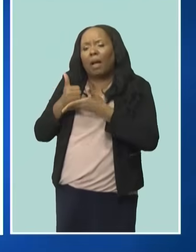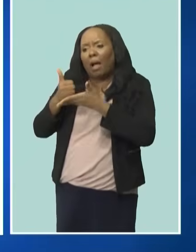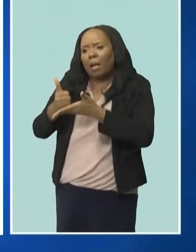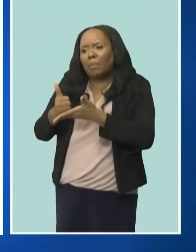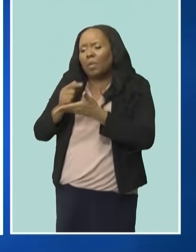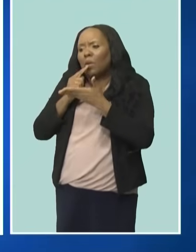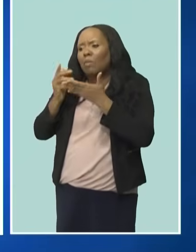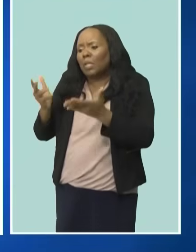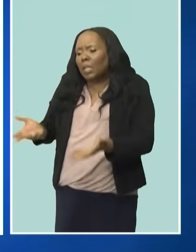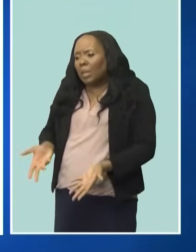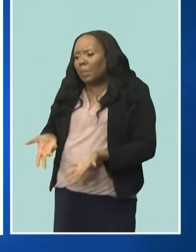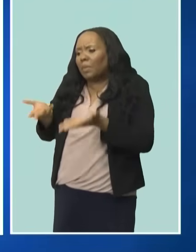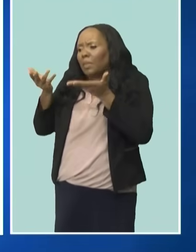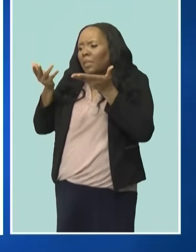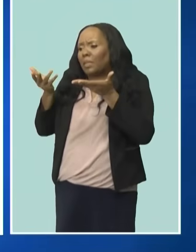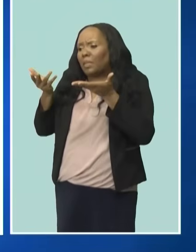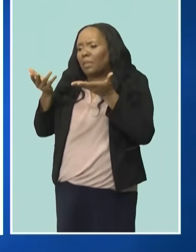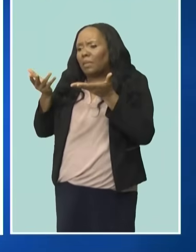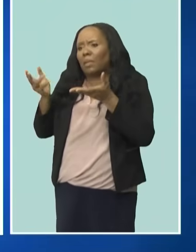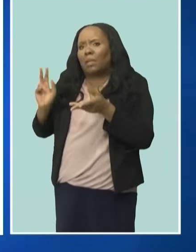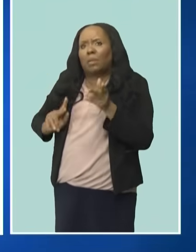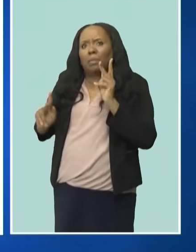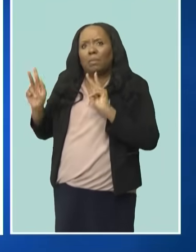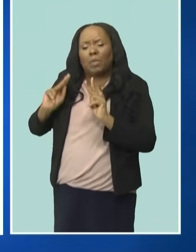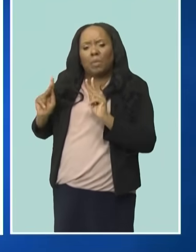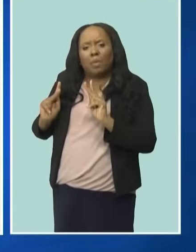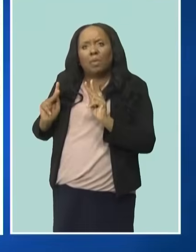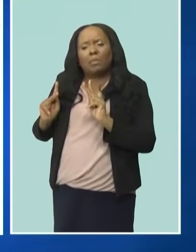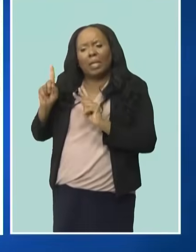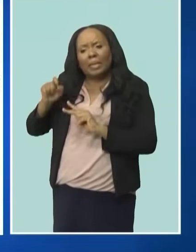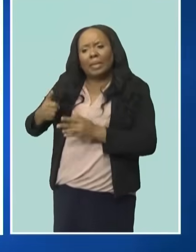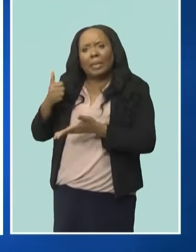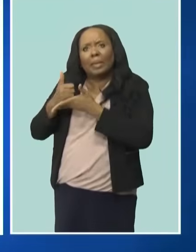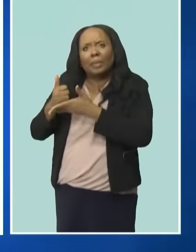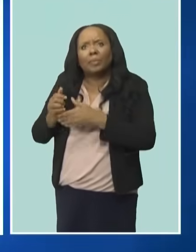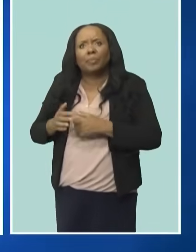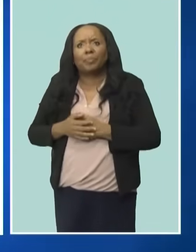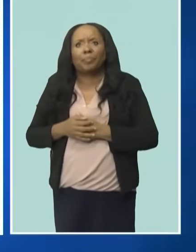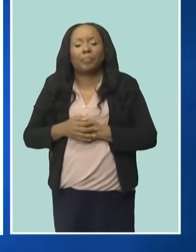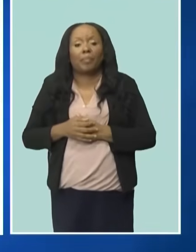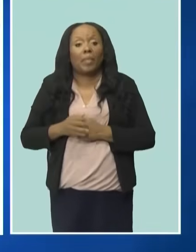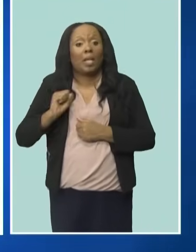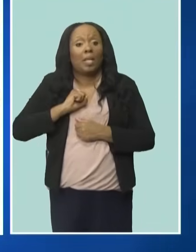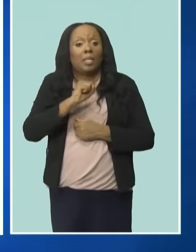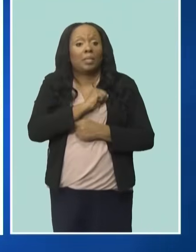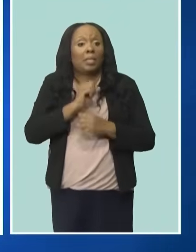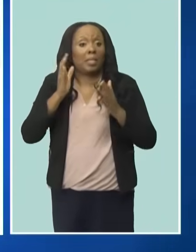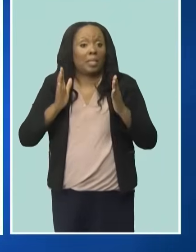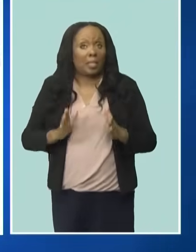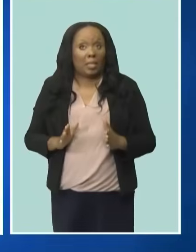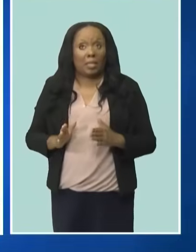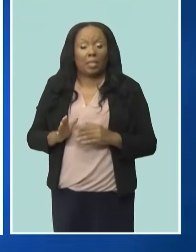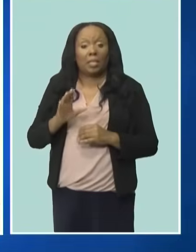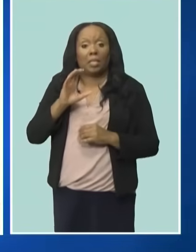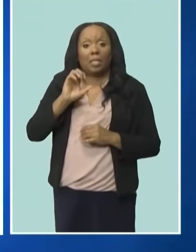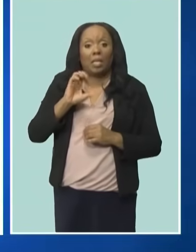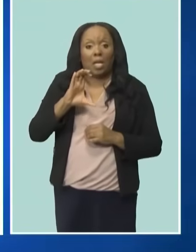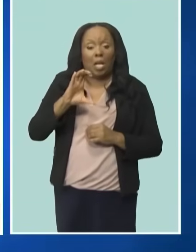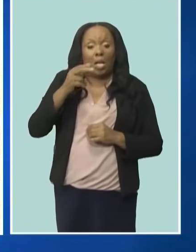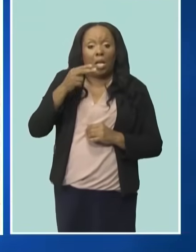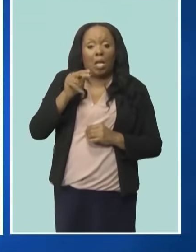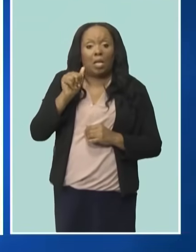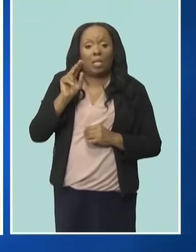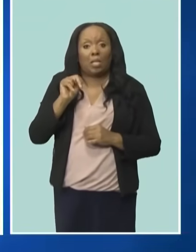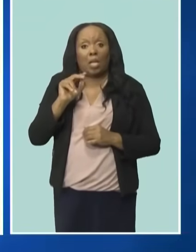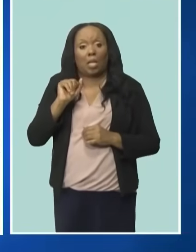very vulnerable category of persons in our communities. Senator Dr. Chantal Monroe-Knight, Parliamentary Representative for Christchurch